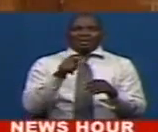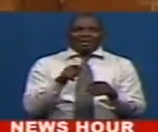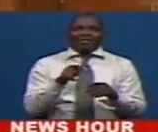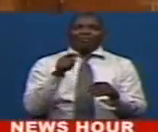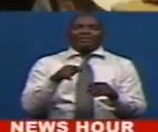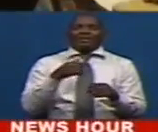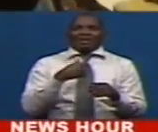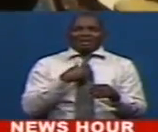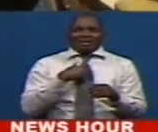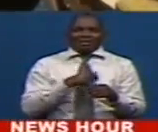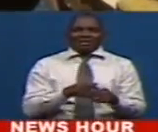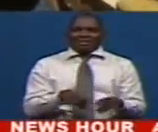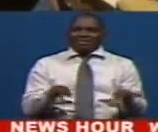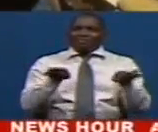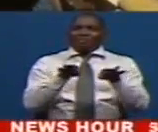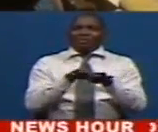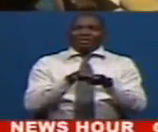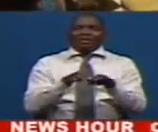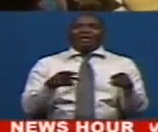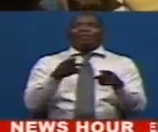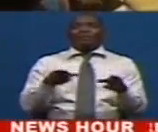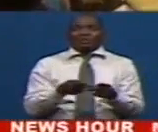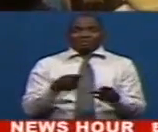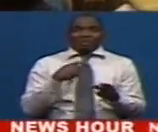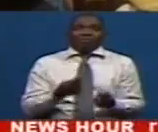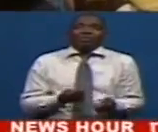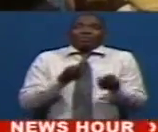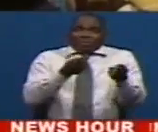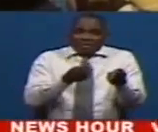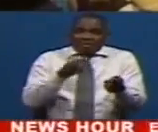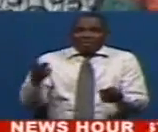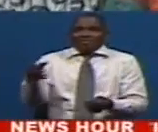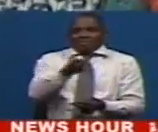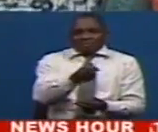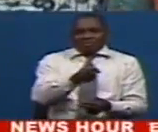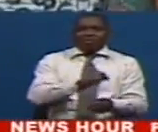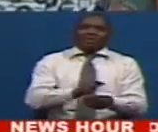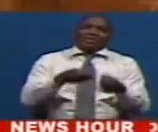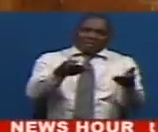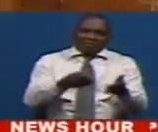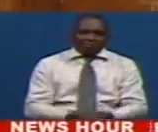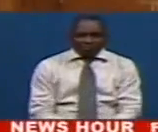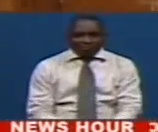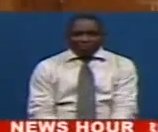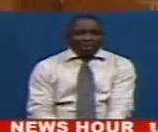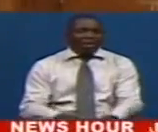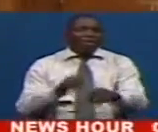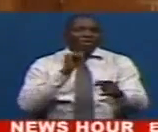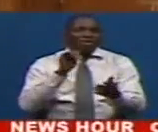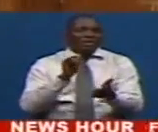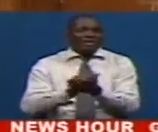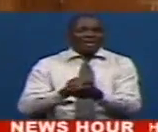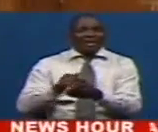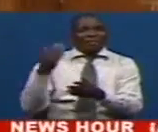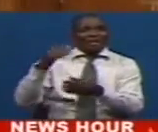respective positions and therefore recommended that they be appointed accordingly. End of quote. Let the events of the